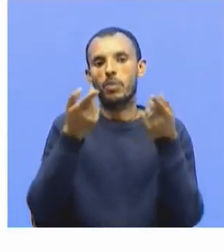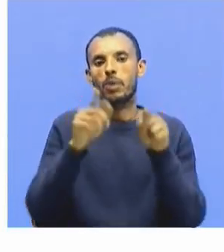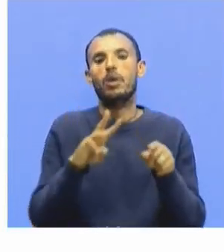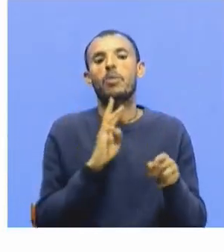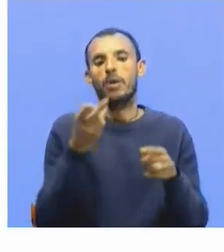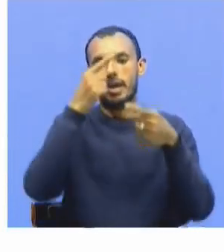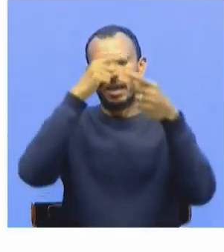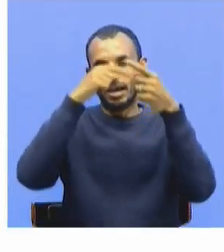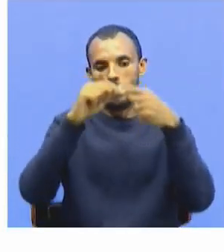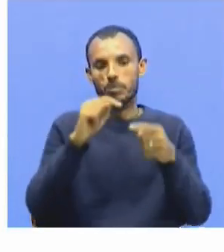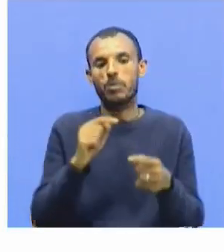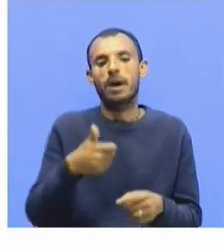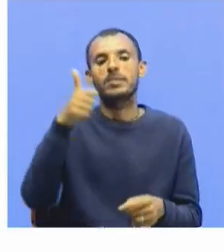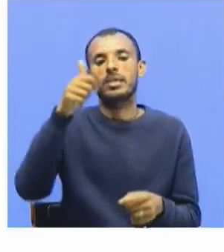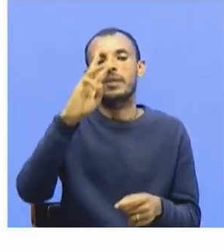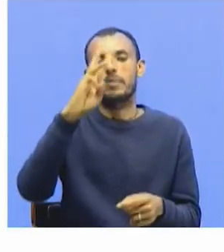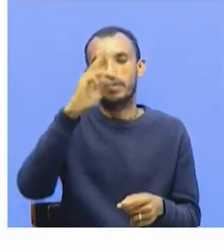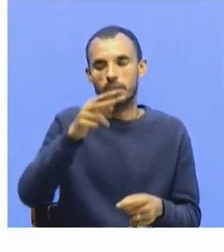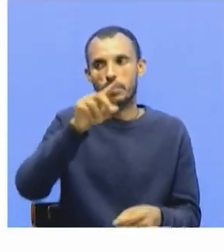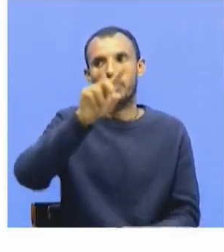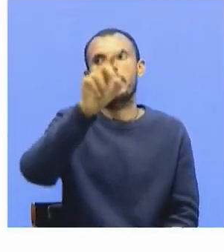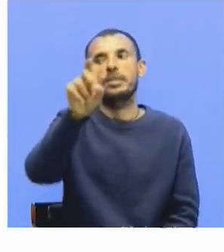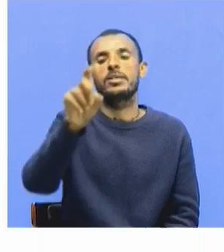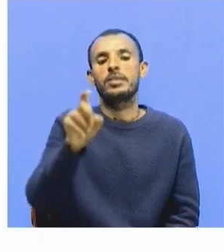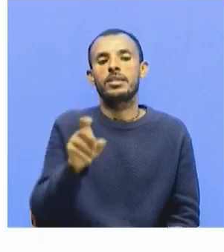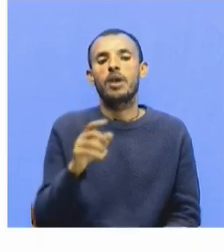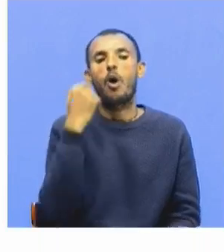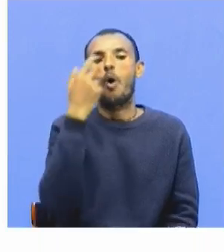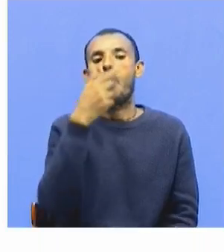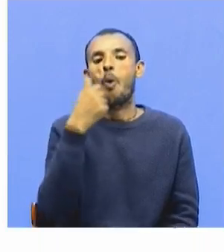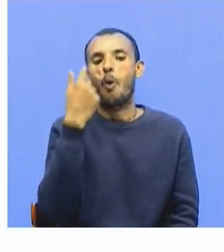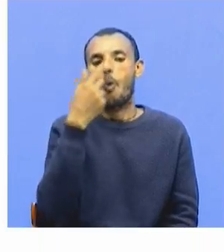to other WH question, which is who,